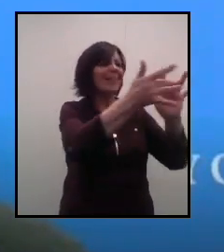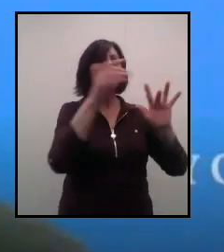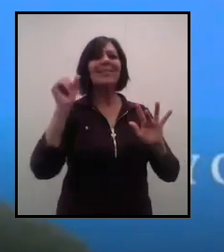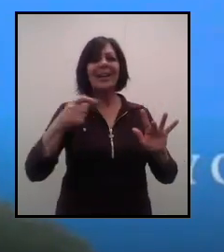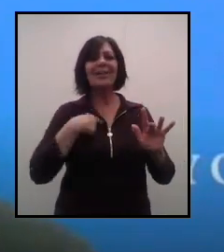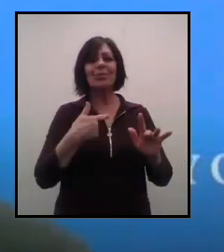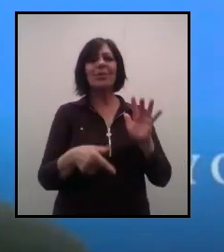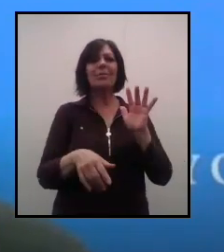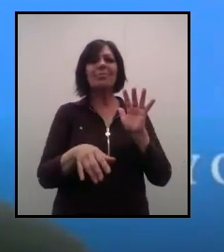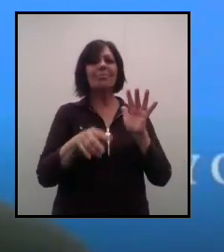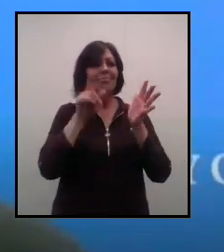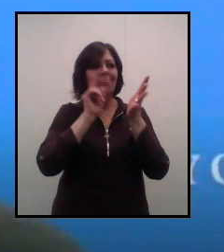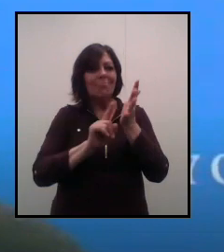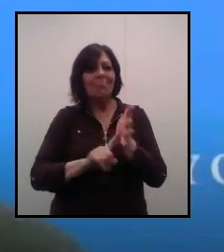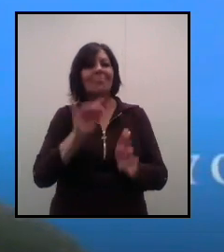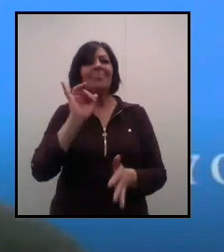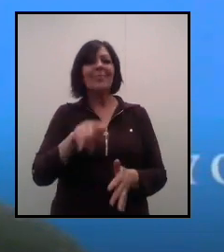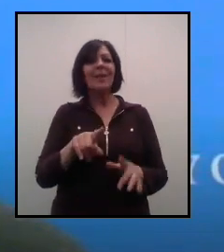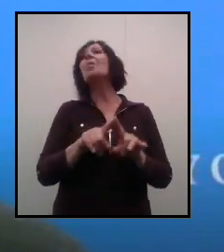home or work. But